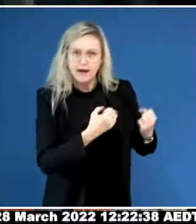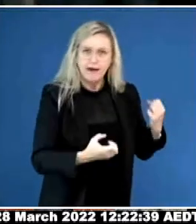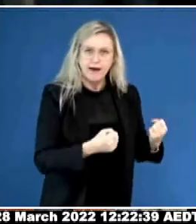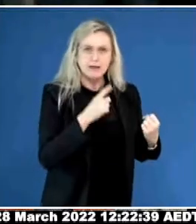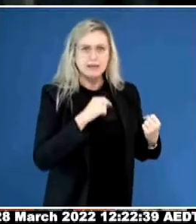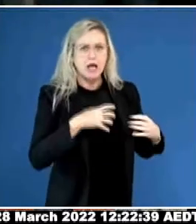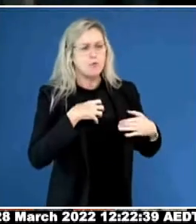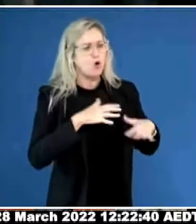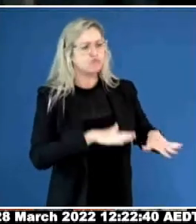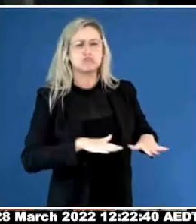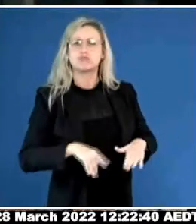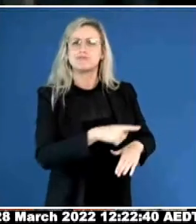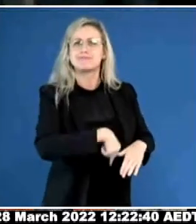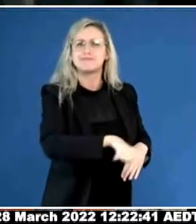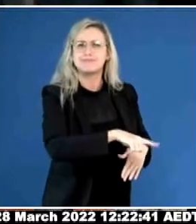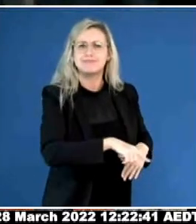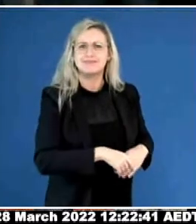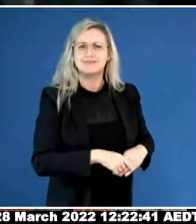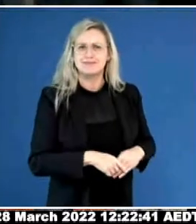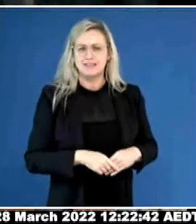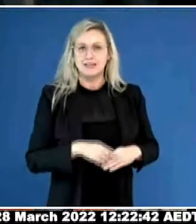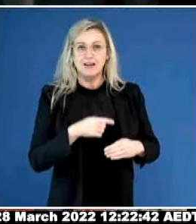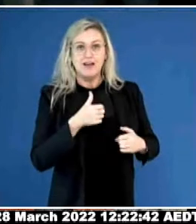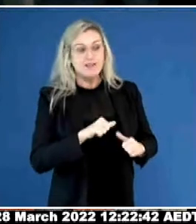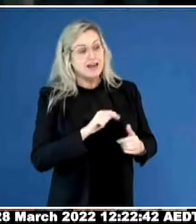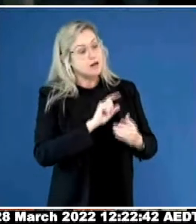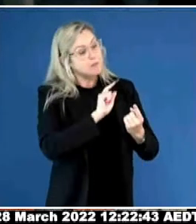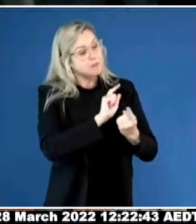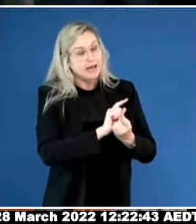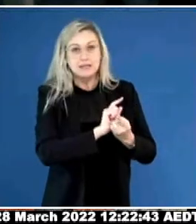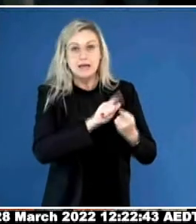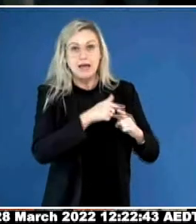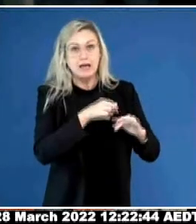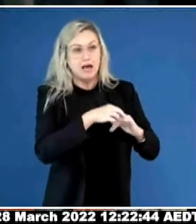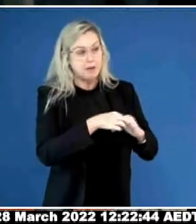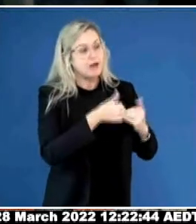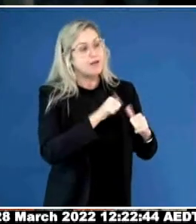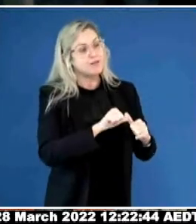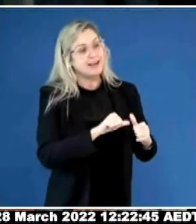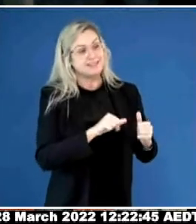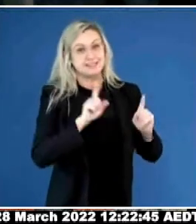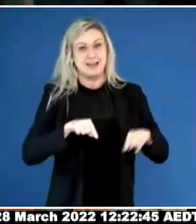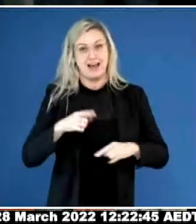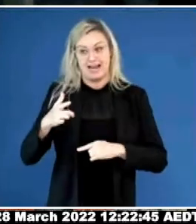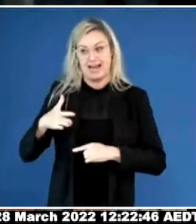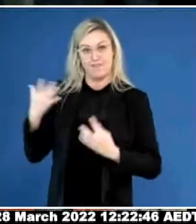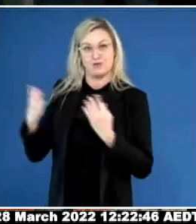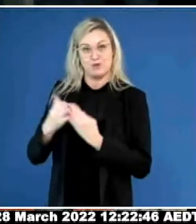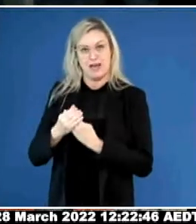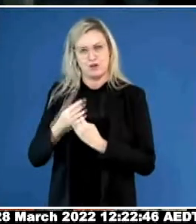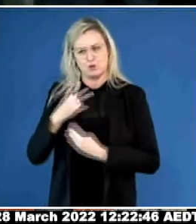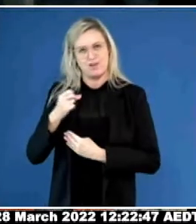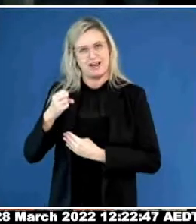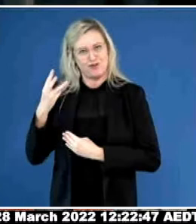your house at the end of 2003 or the start of 2004, and you had a son together at the